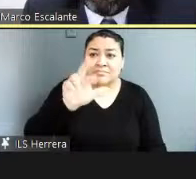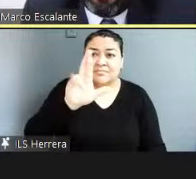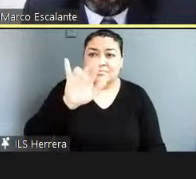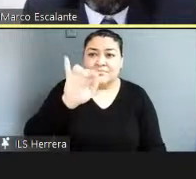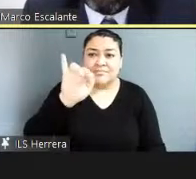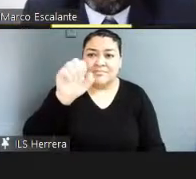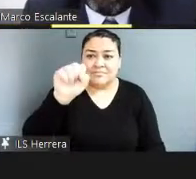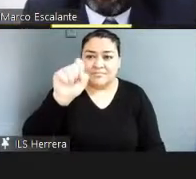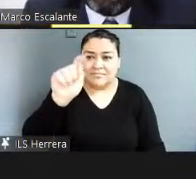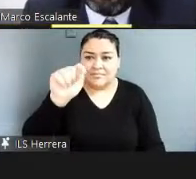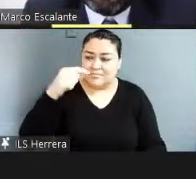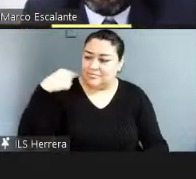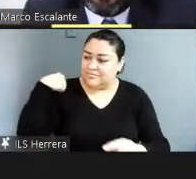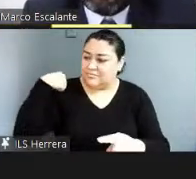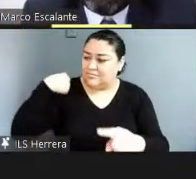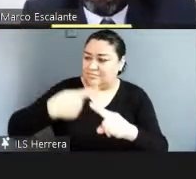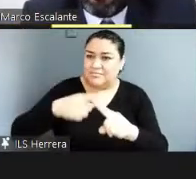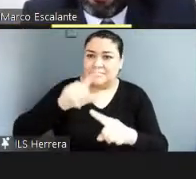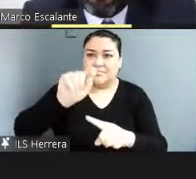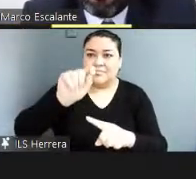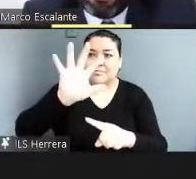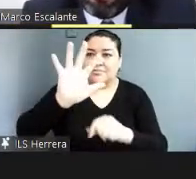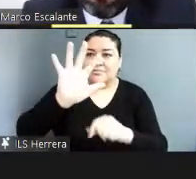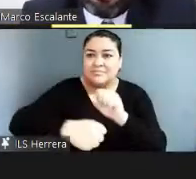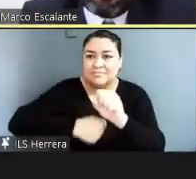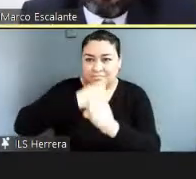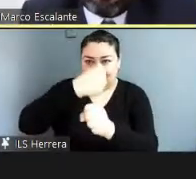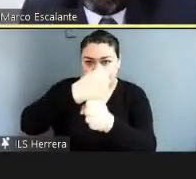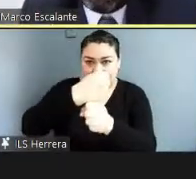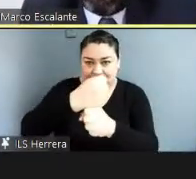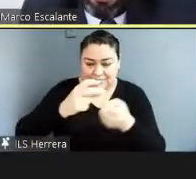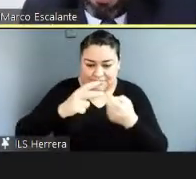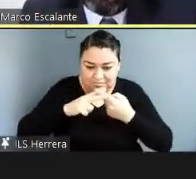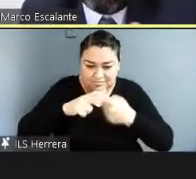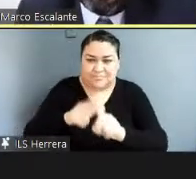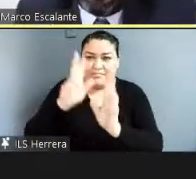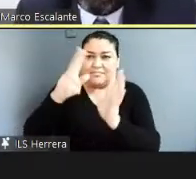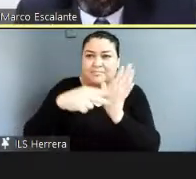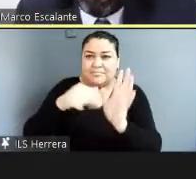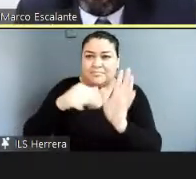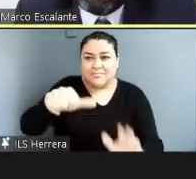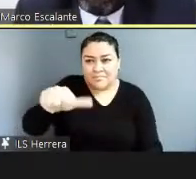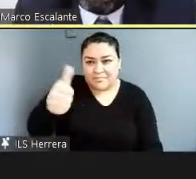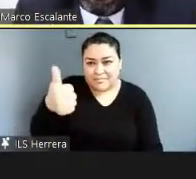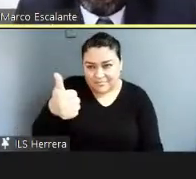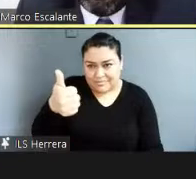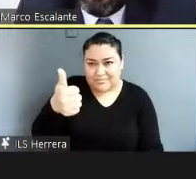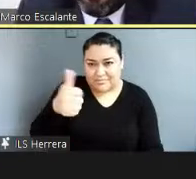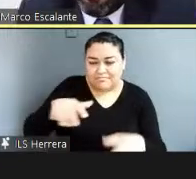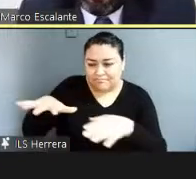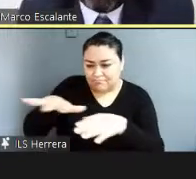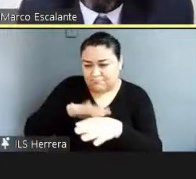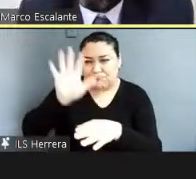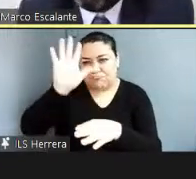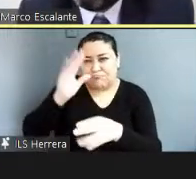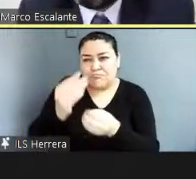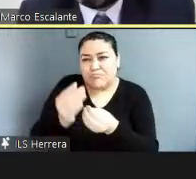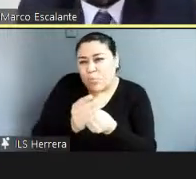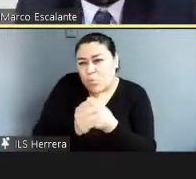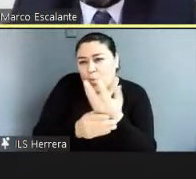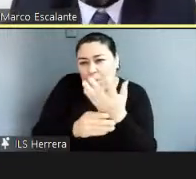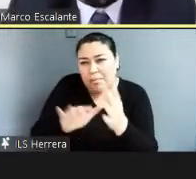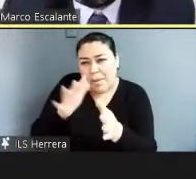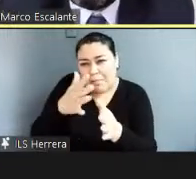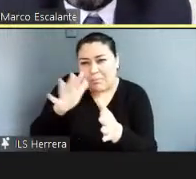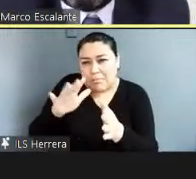sciences. Marista University in Merida is a university that has been created 5 years ago. Our